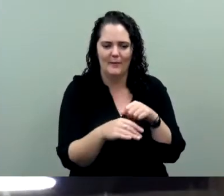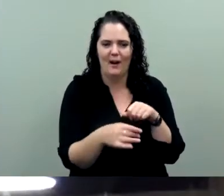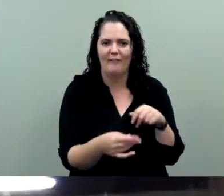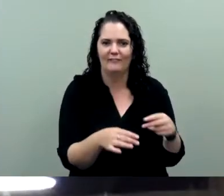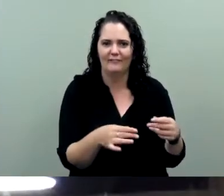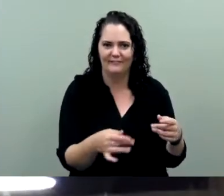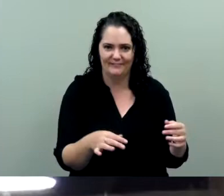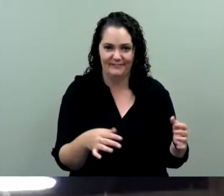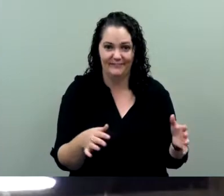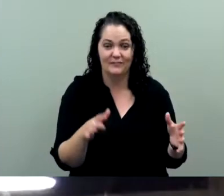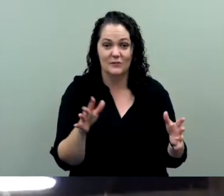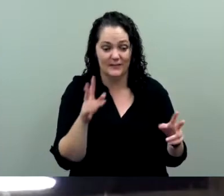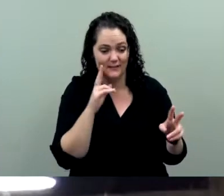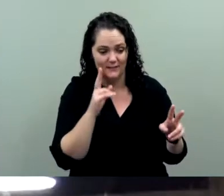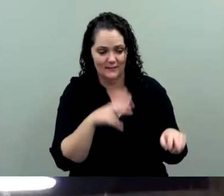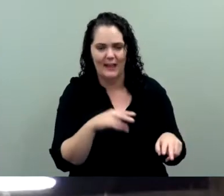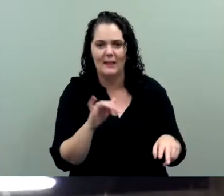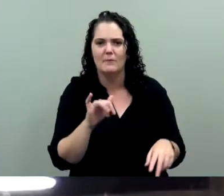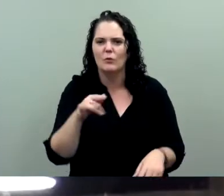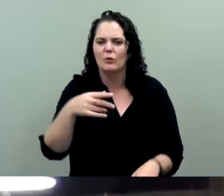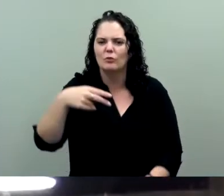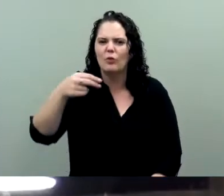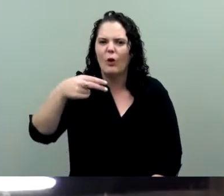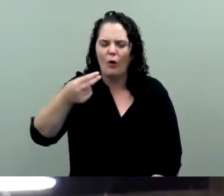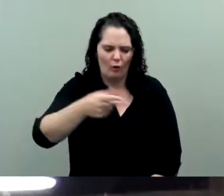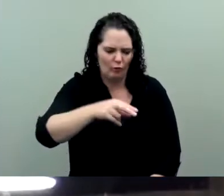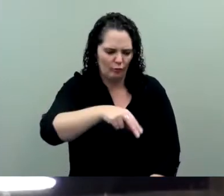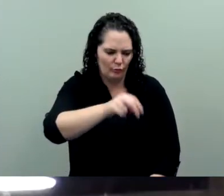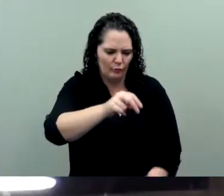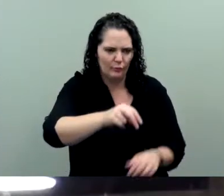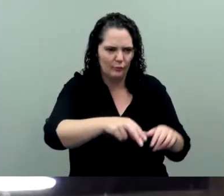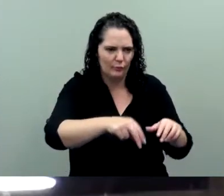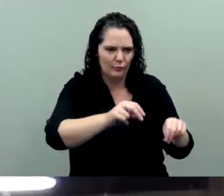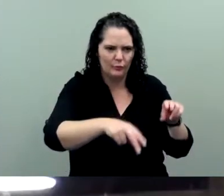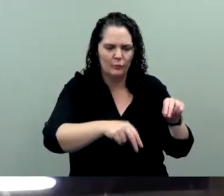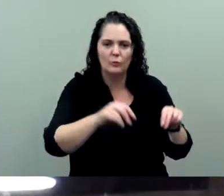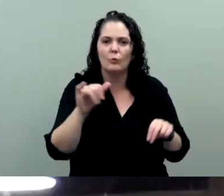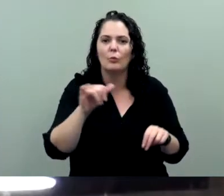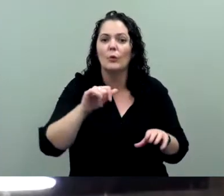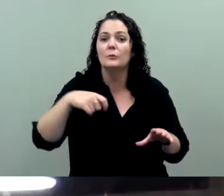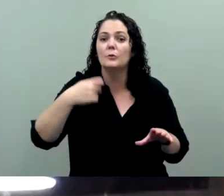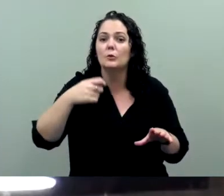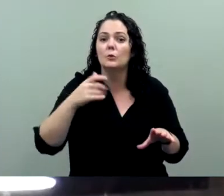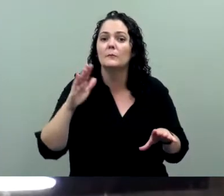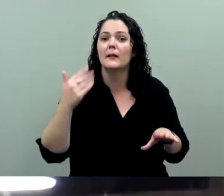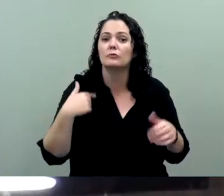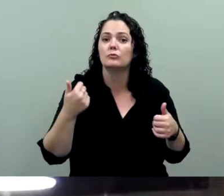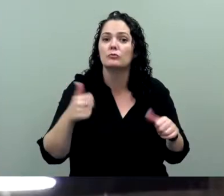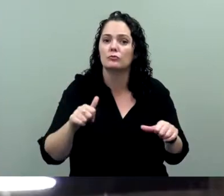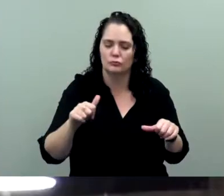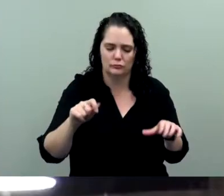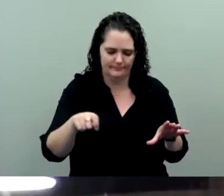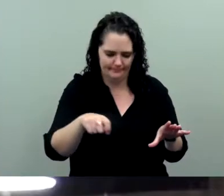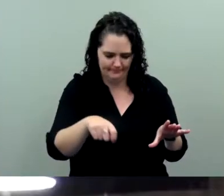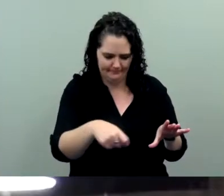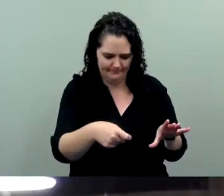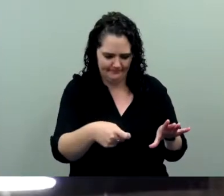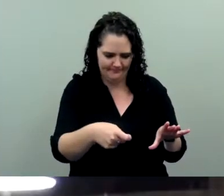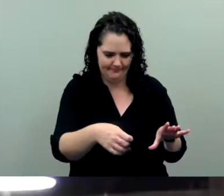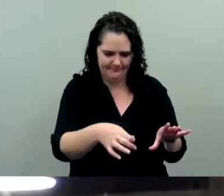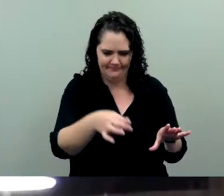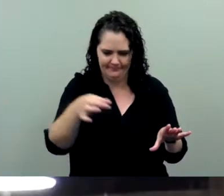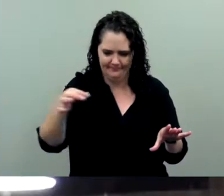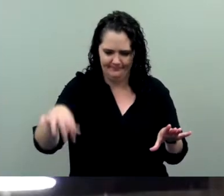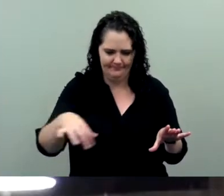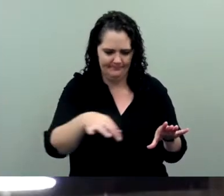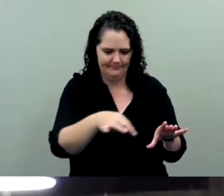easily. At that point, if you have a pair of tongs or tweezers, or I'll even just use the same spoon that I just used to put my bicarb soda in, I'll just go